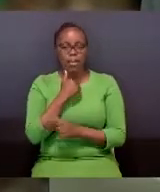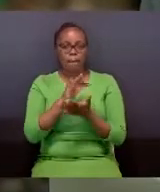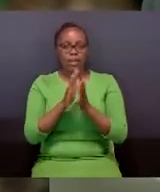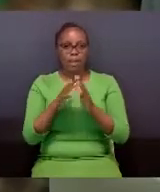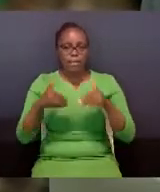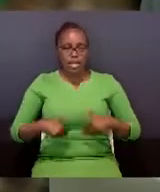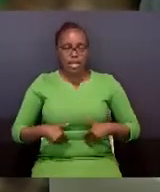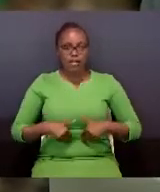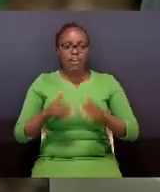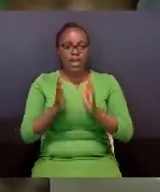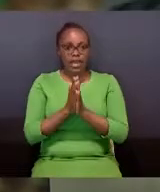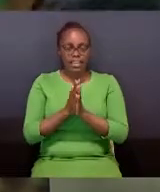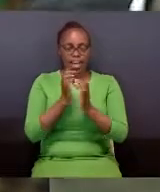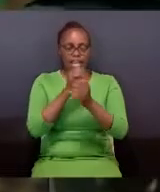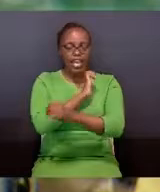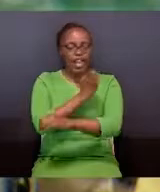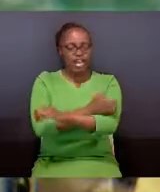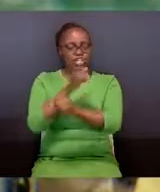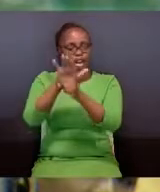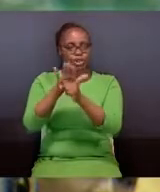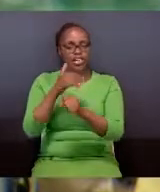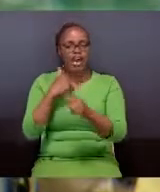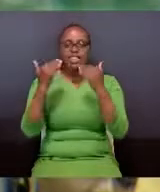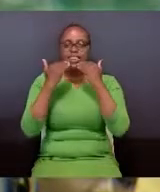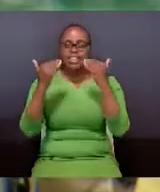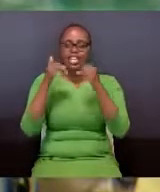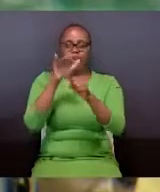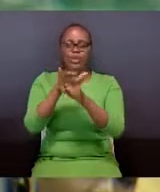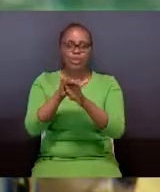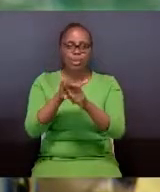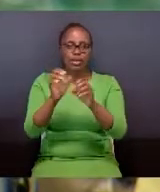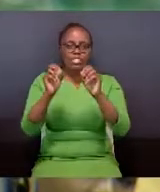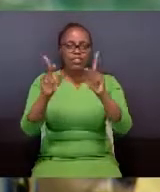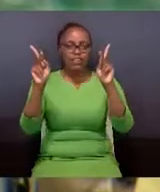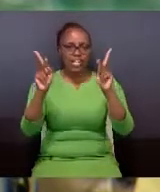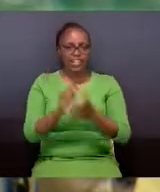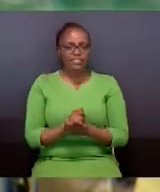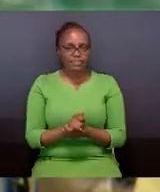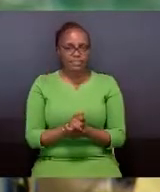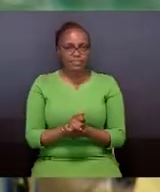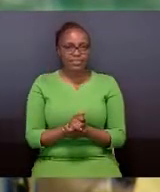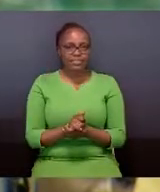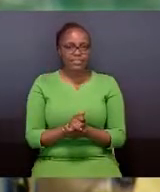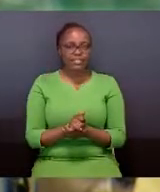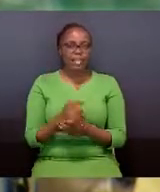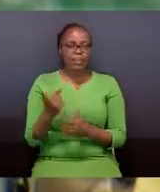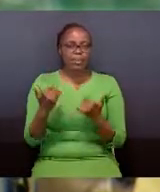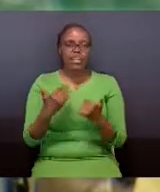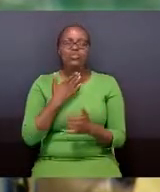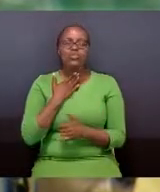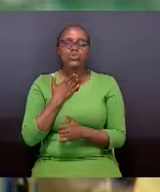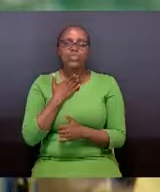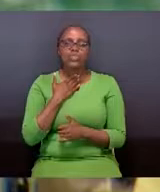youthful and energetic. Thank you. Thank you so much. All right. I would like now